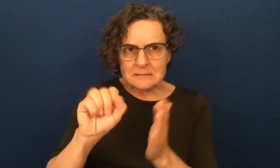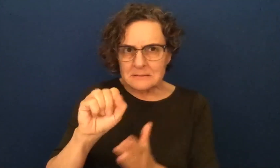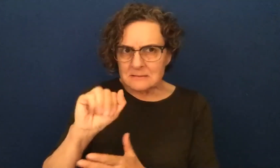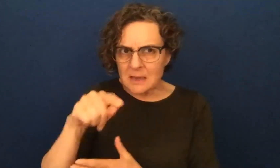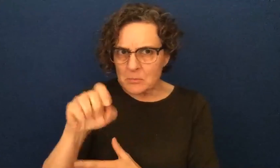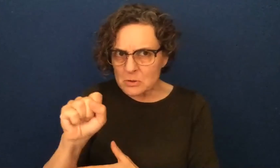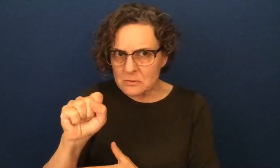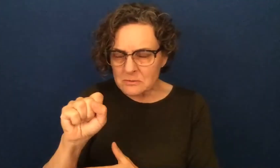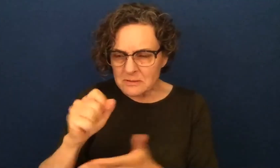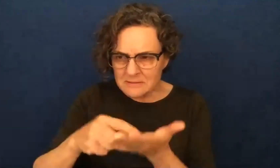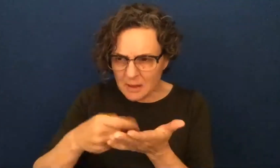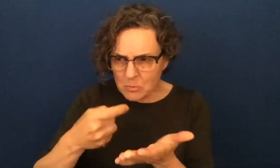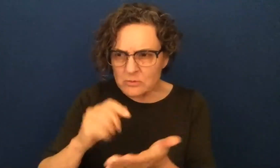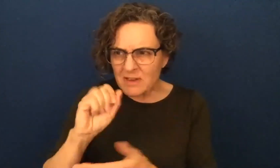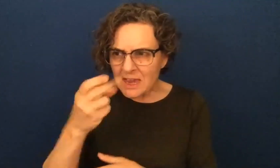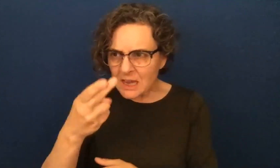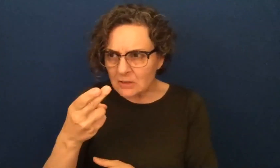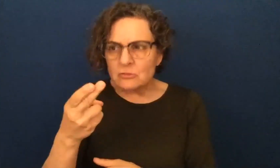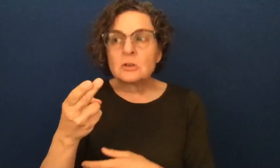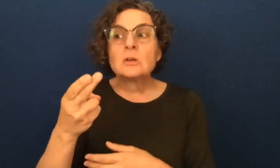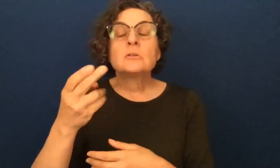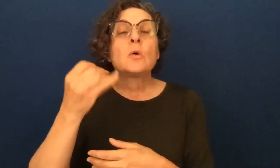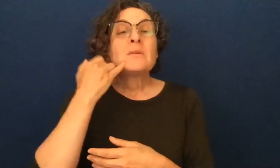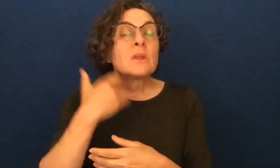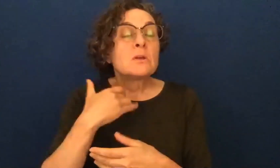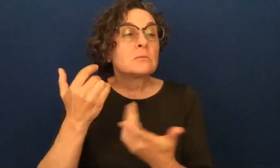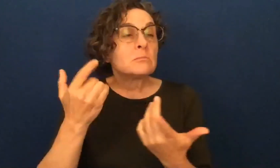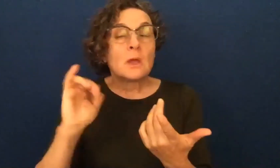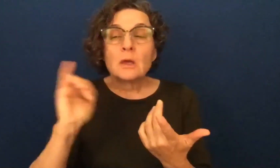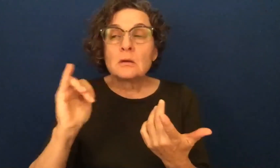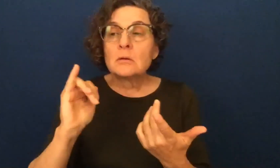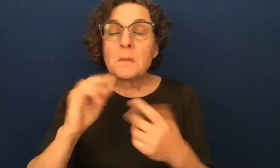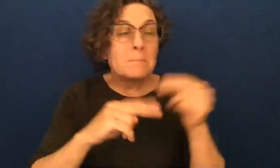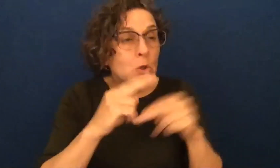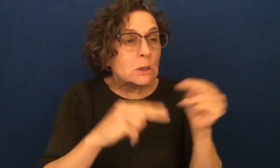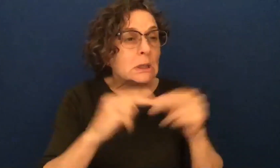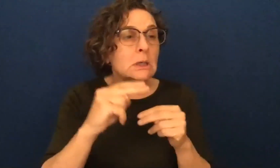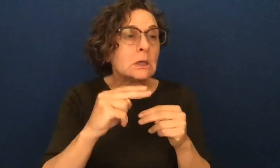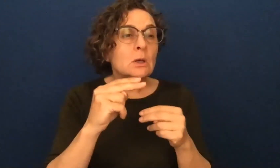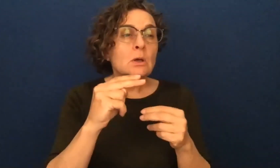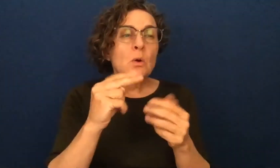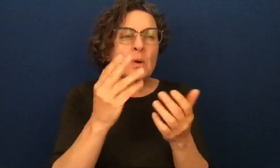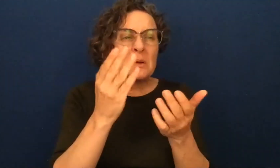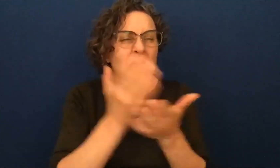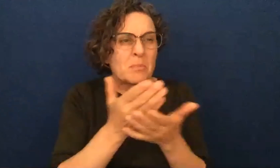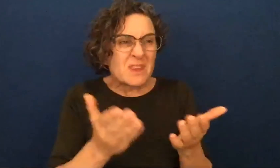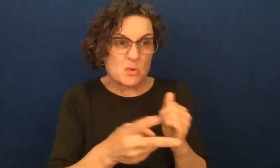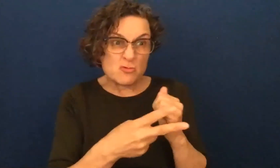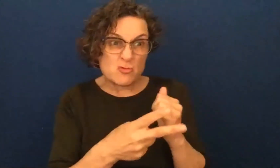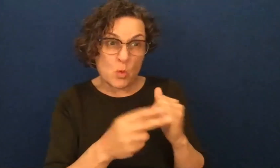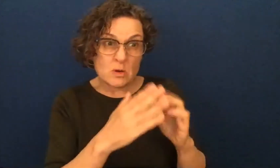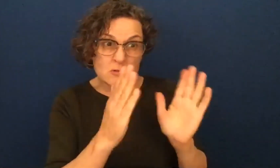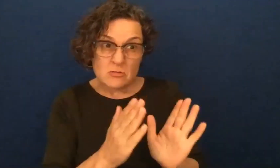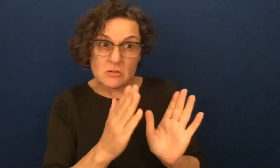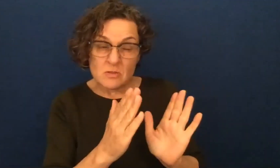let's say there was like a little structure or some items were stored that burned, and then you look at